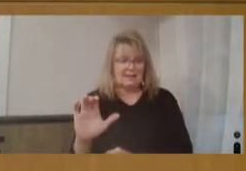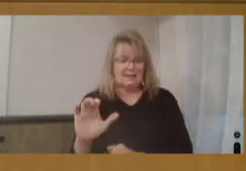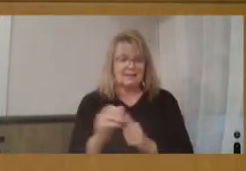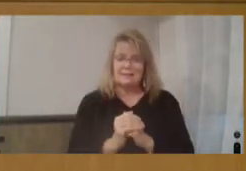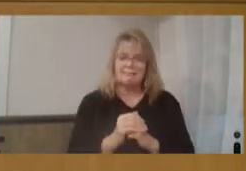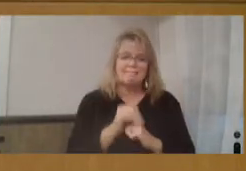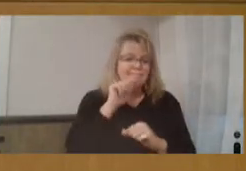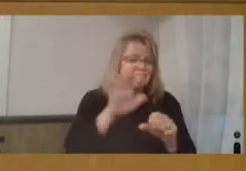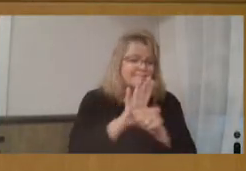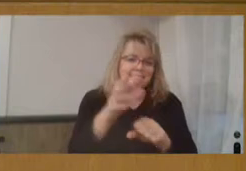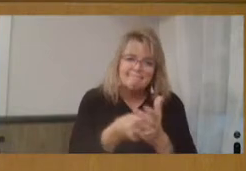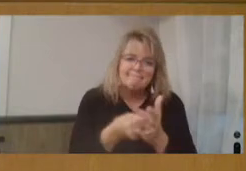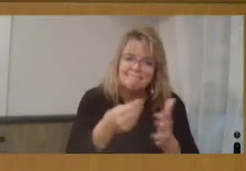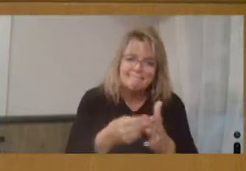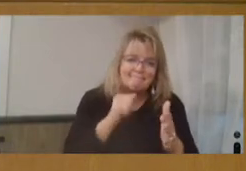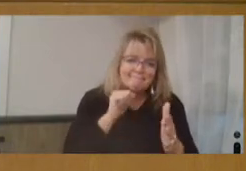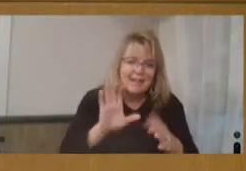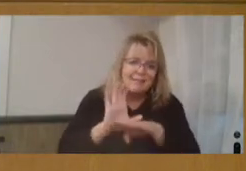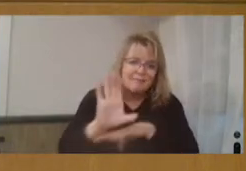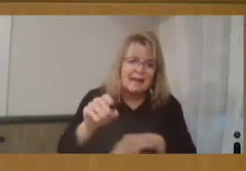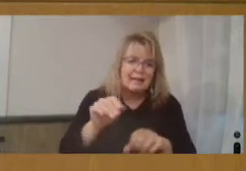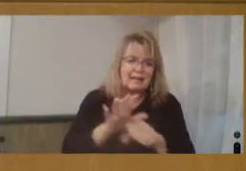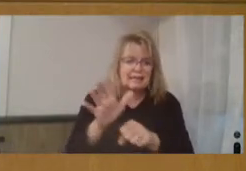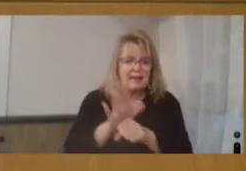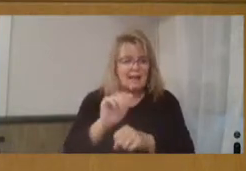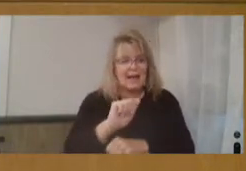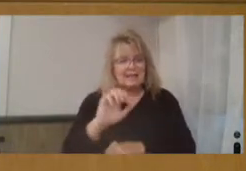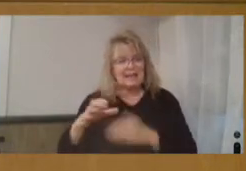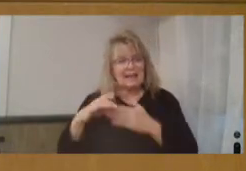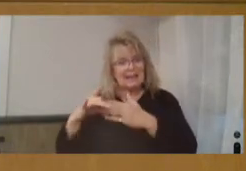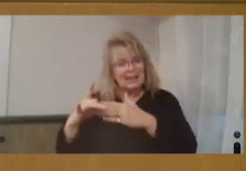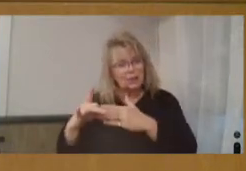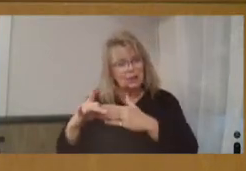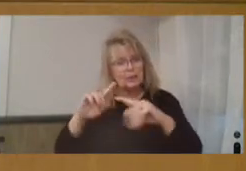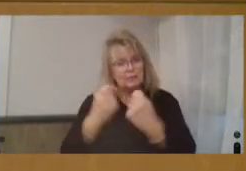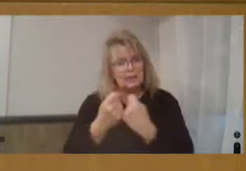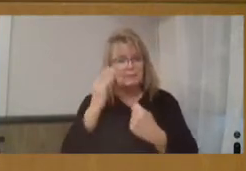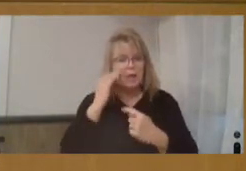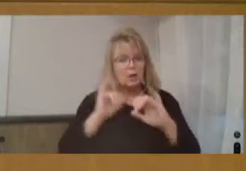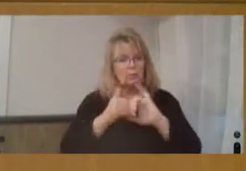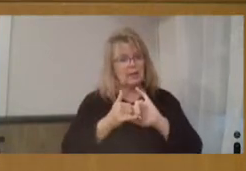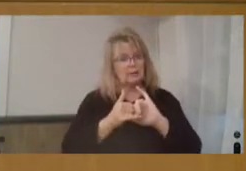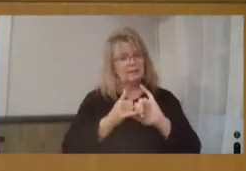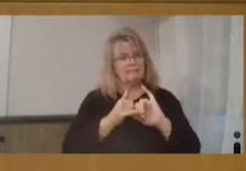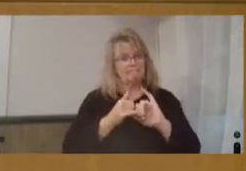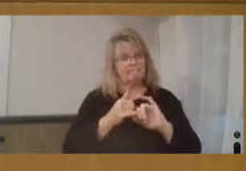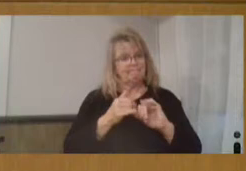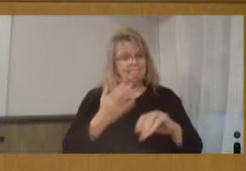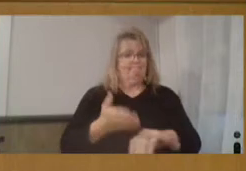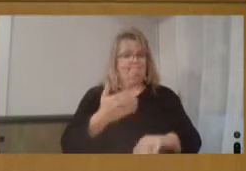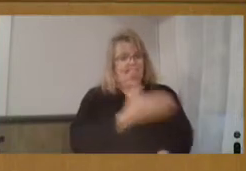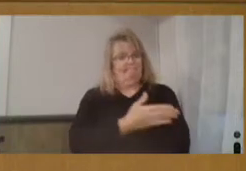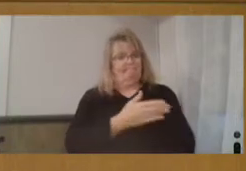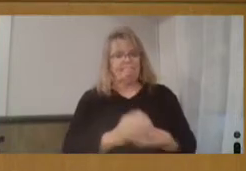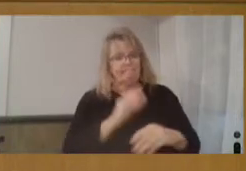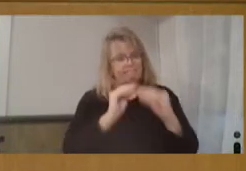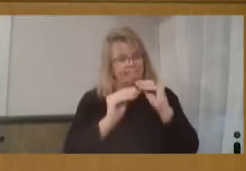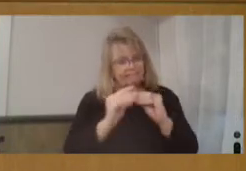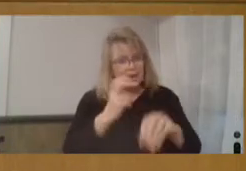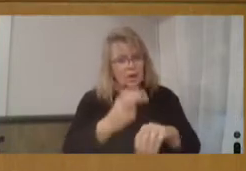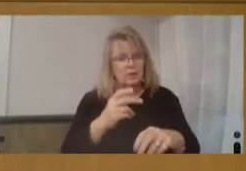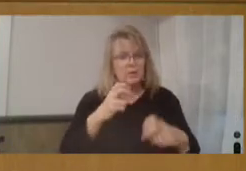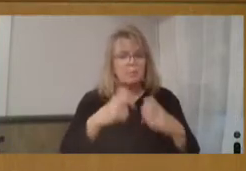underfunded. The ACC leadership team knows how to mitigate these problems. What they need is your support financially